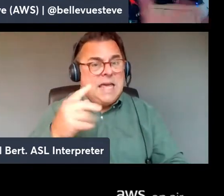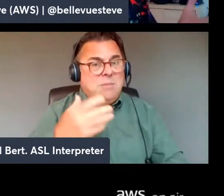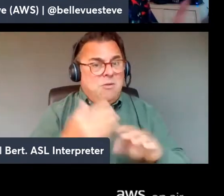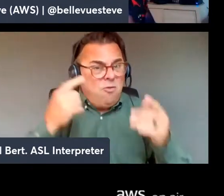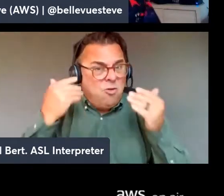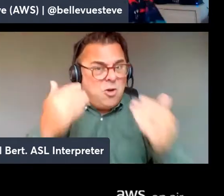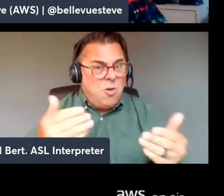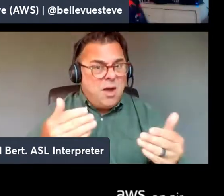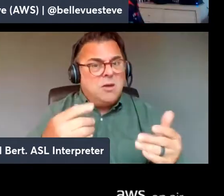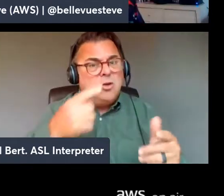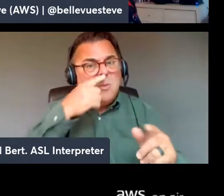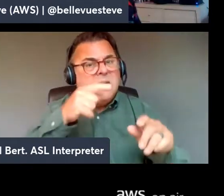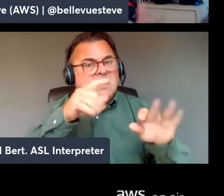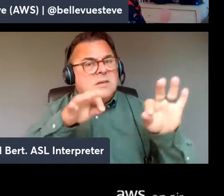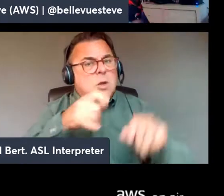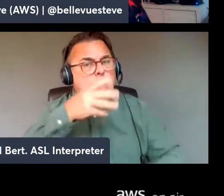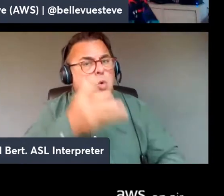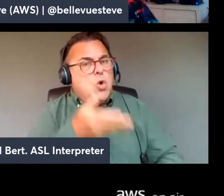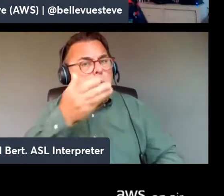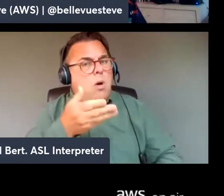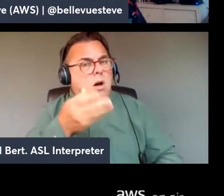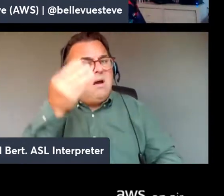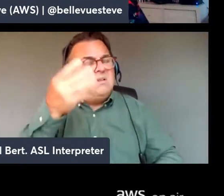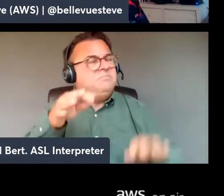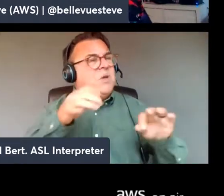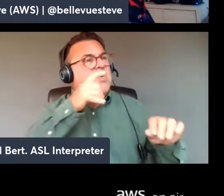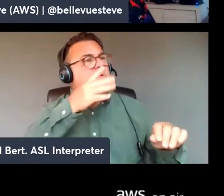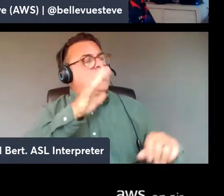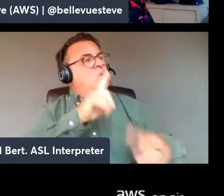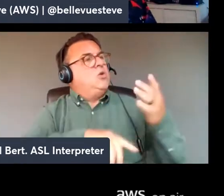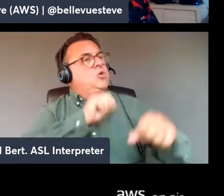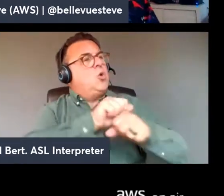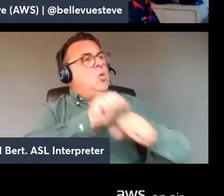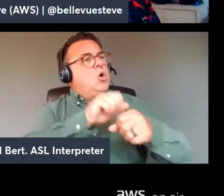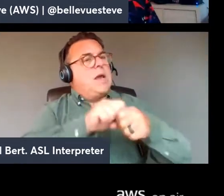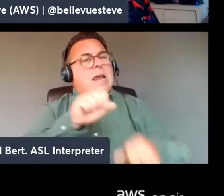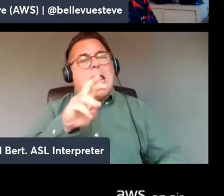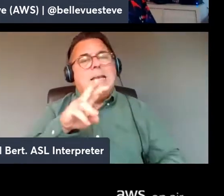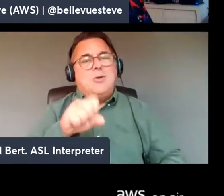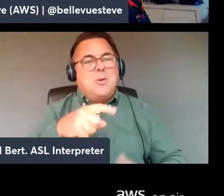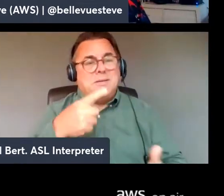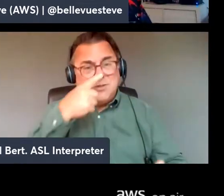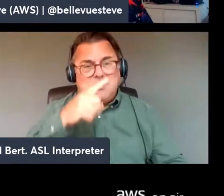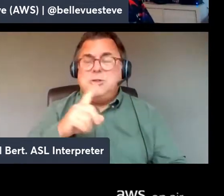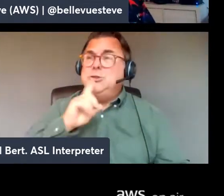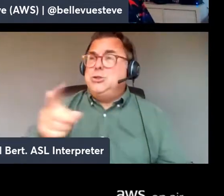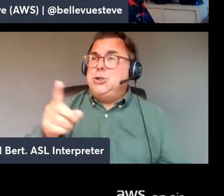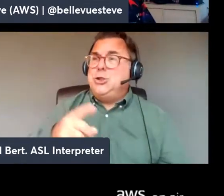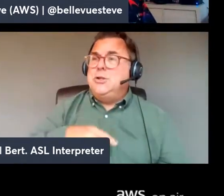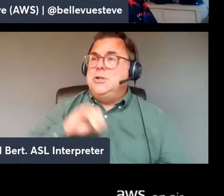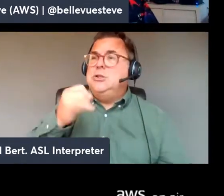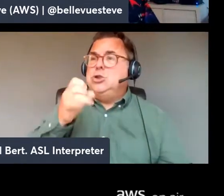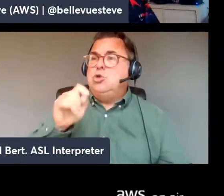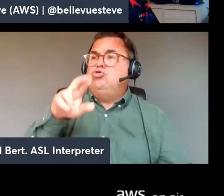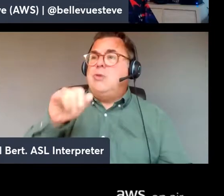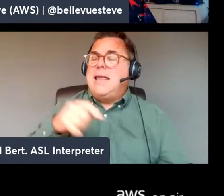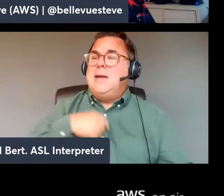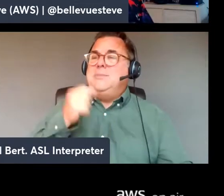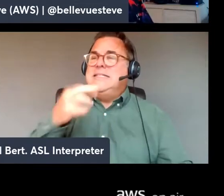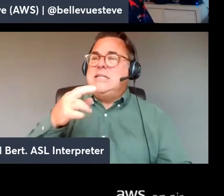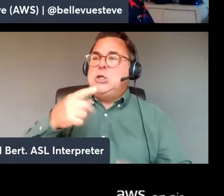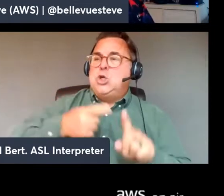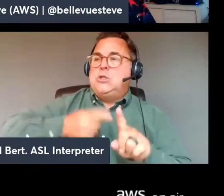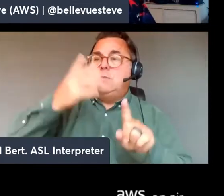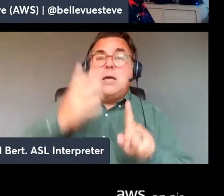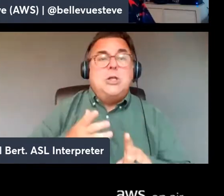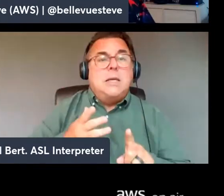in, please introduce yourself to the viewers, let them know a little bit about what you do at AWS. Sure. Joe Trelli, I'm a senior